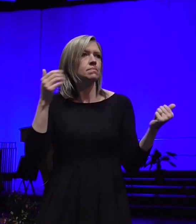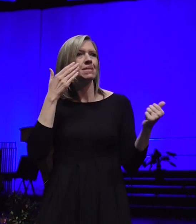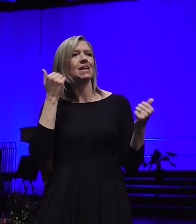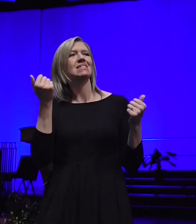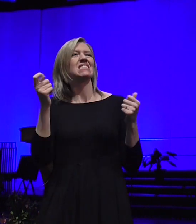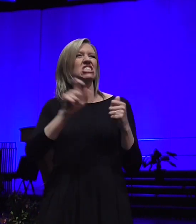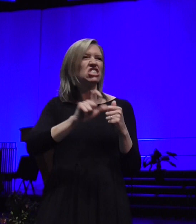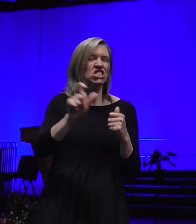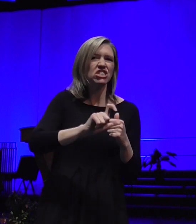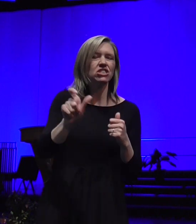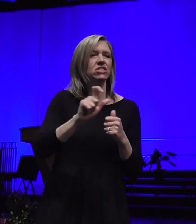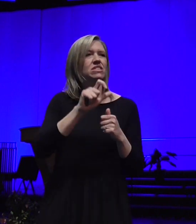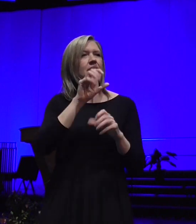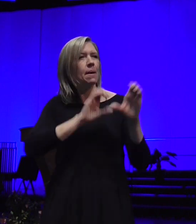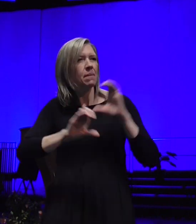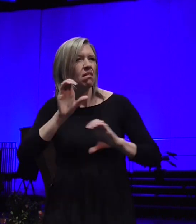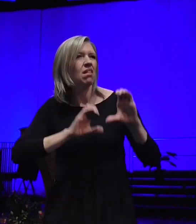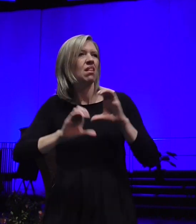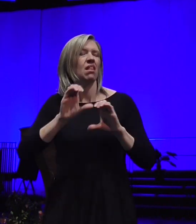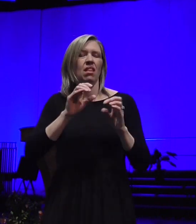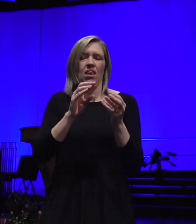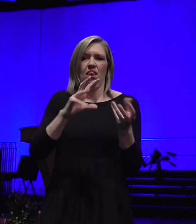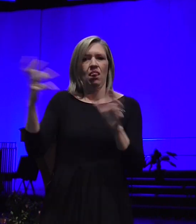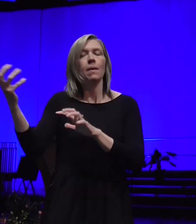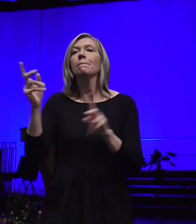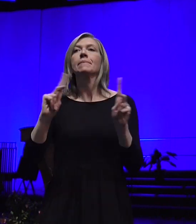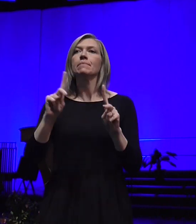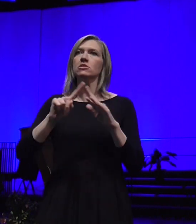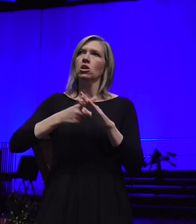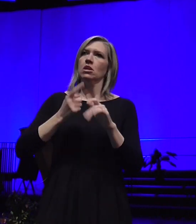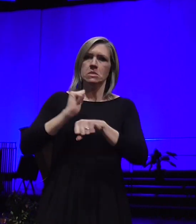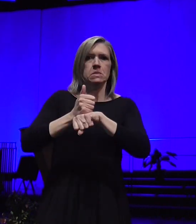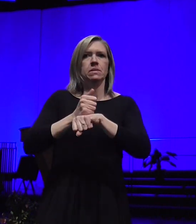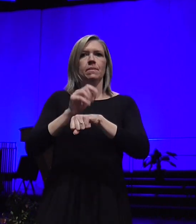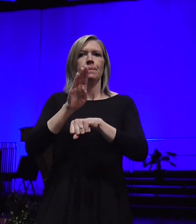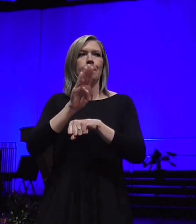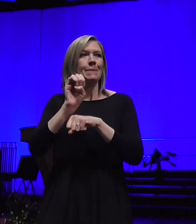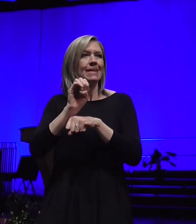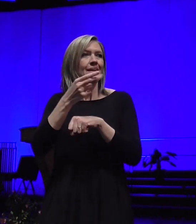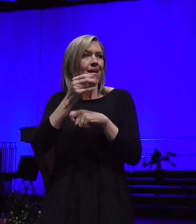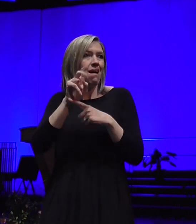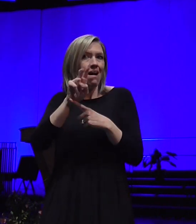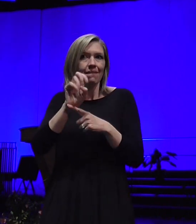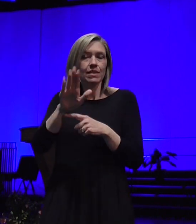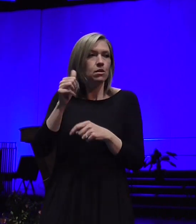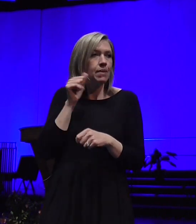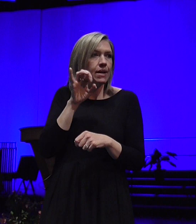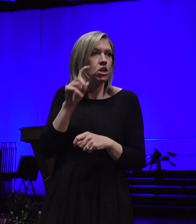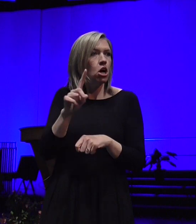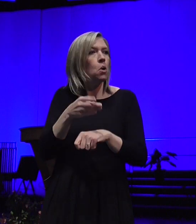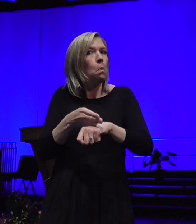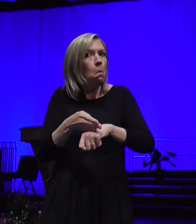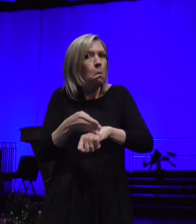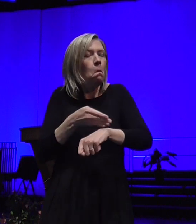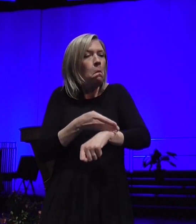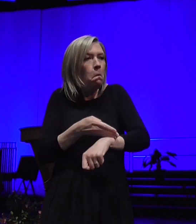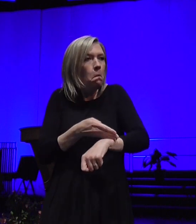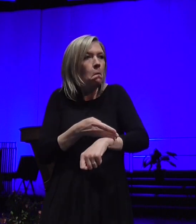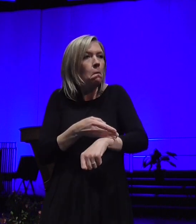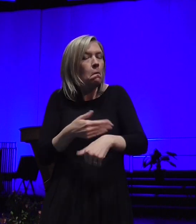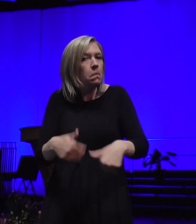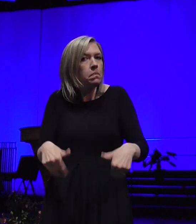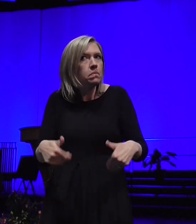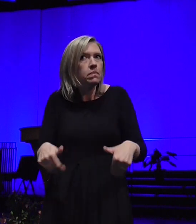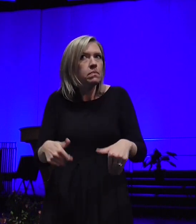pesticides. People stepped up and started having beehives in their backyard. Things are getting better. And I think the thing